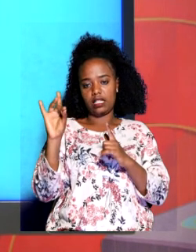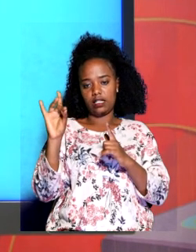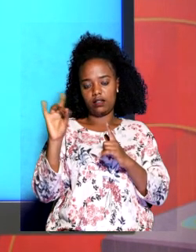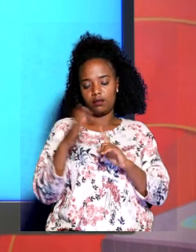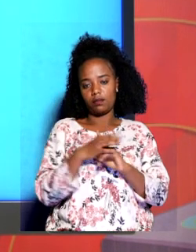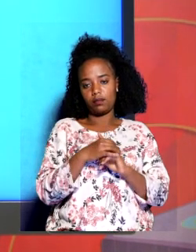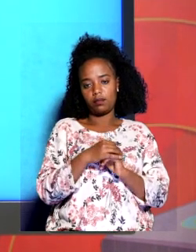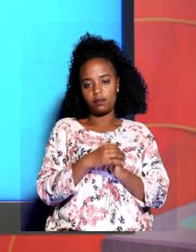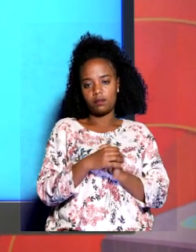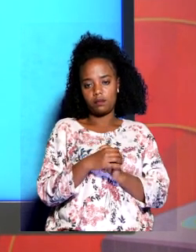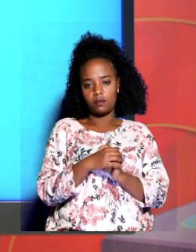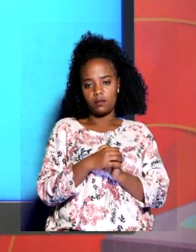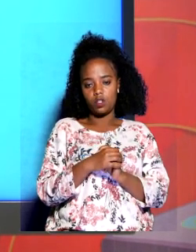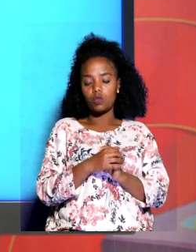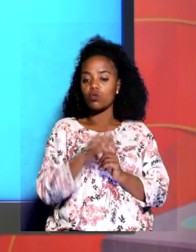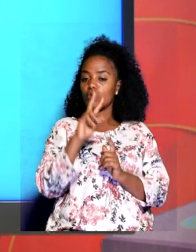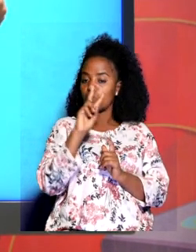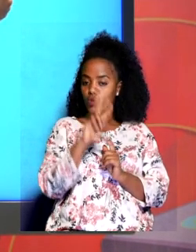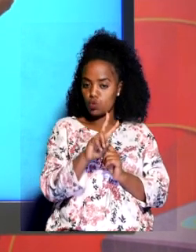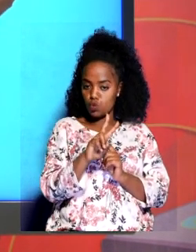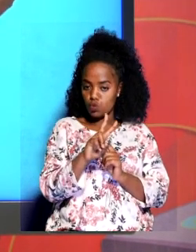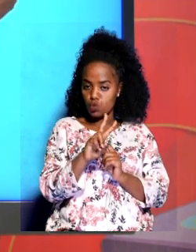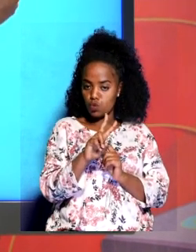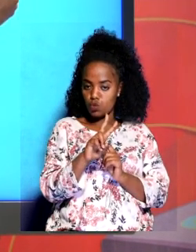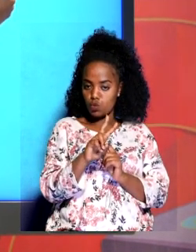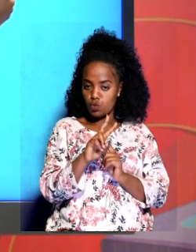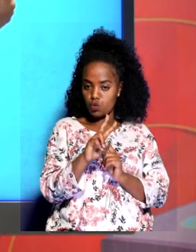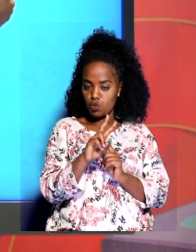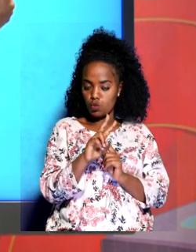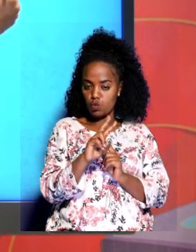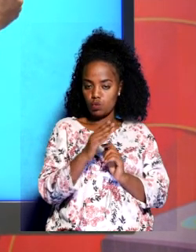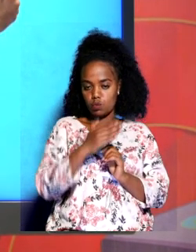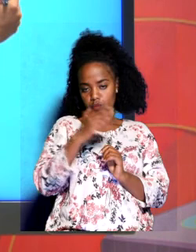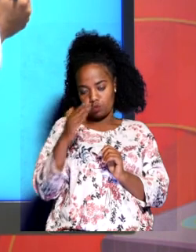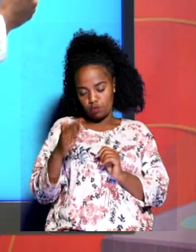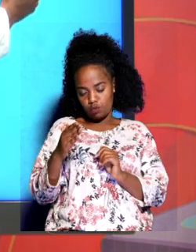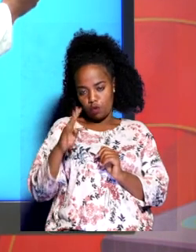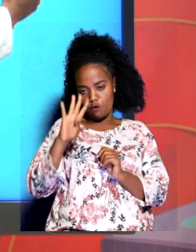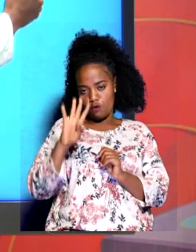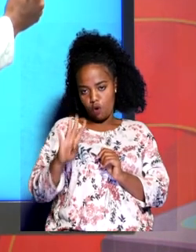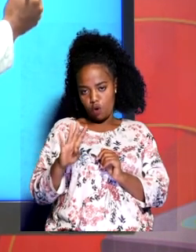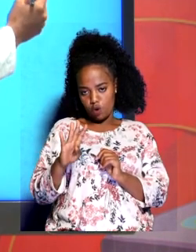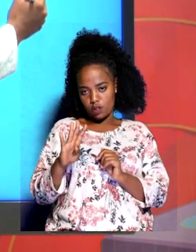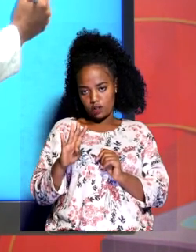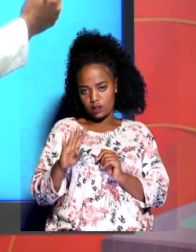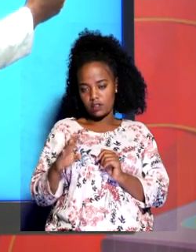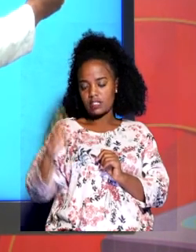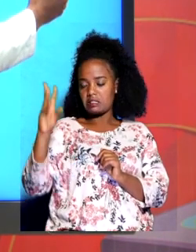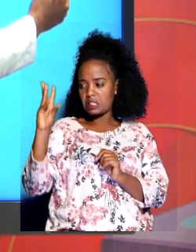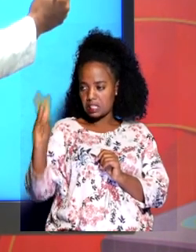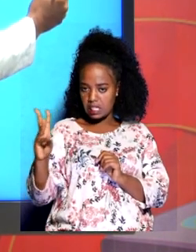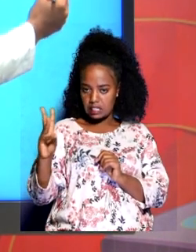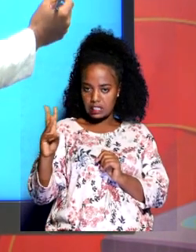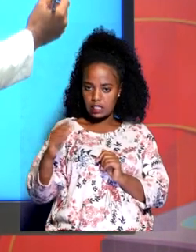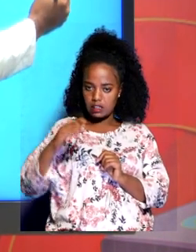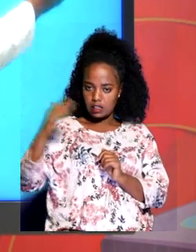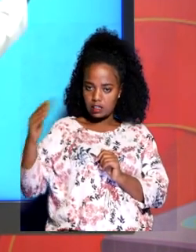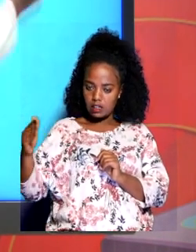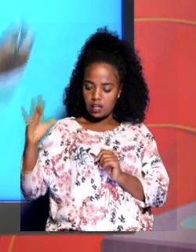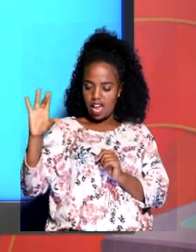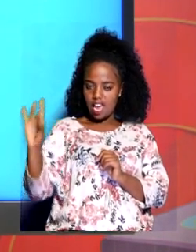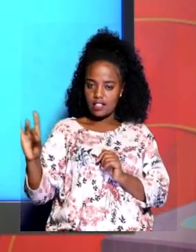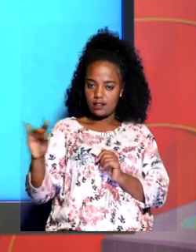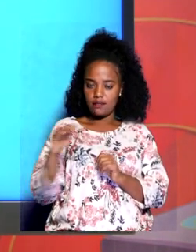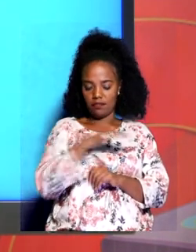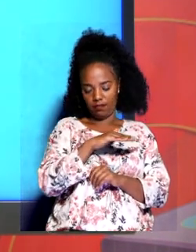be 2, this 1, 4, this point, 6, and